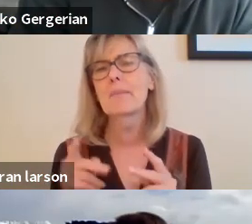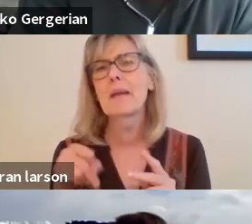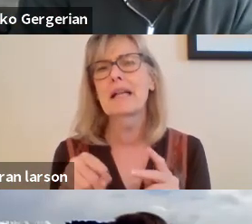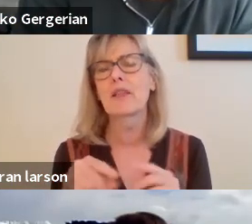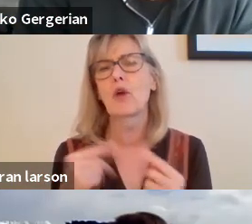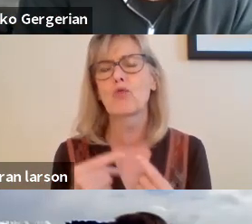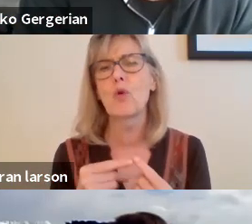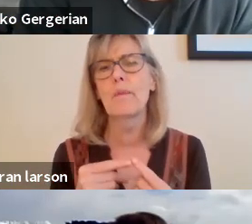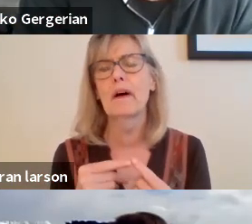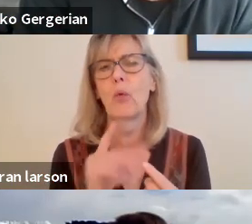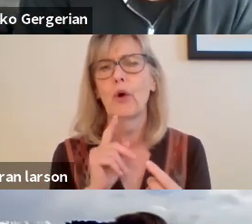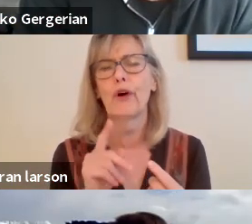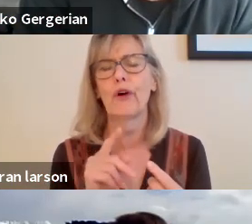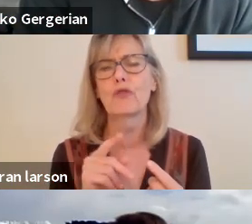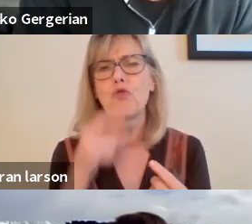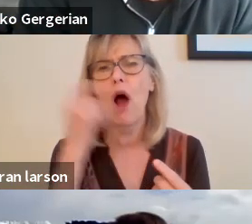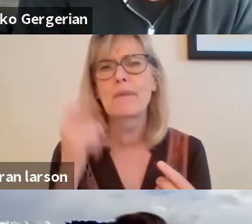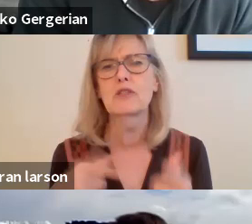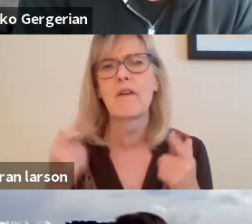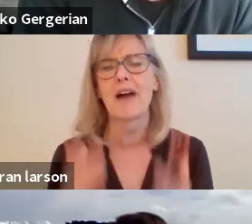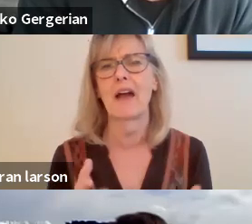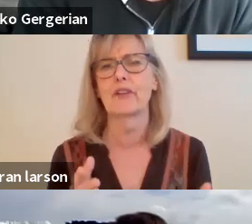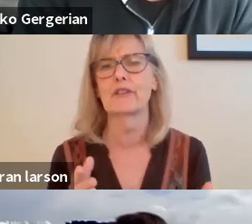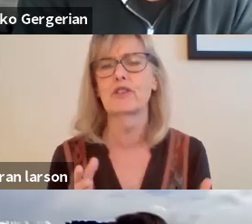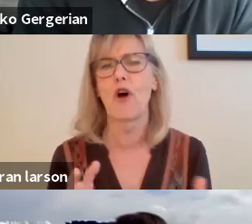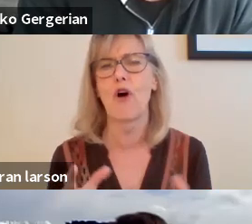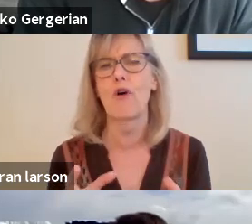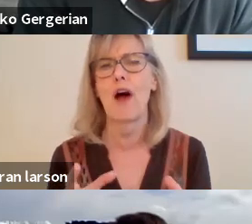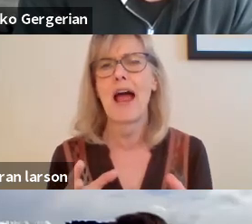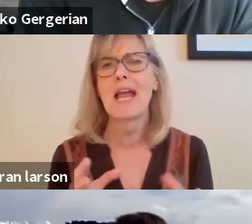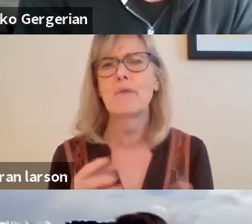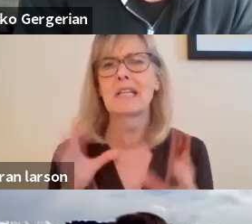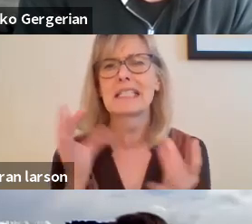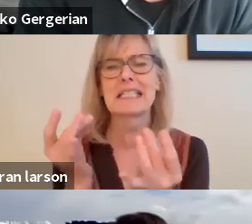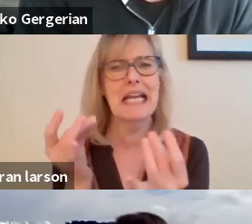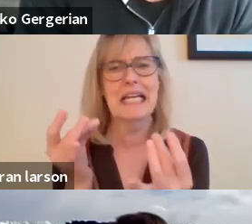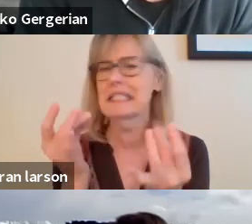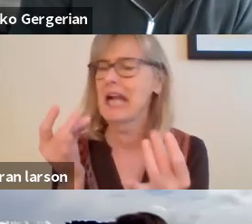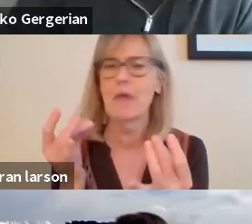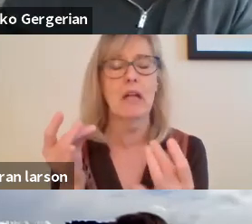Many of the people in the group were trauma survivors, so it was a